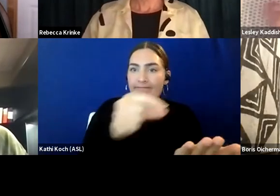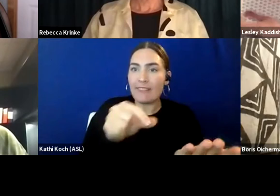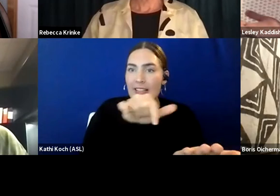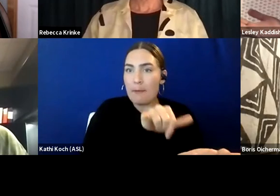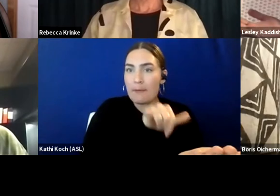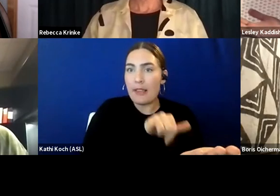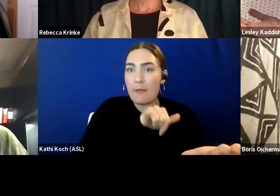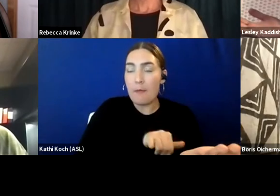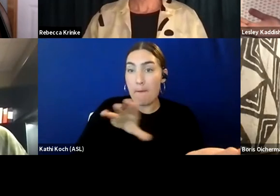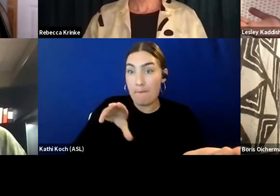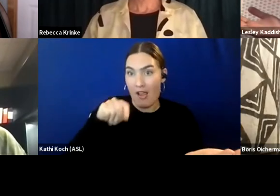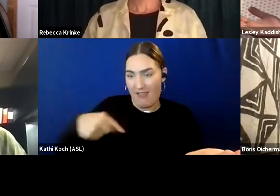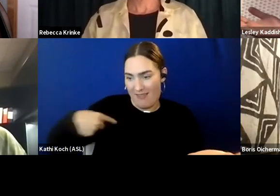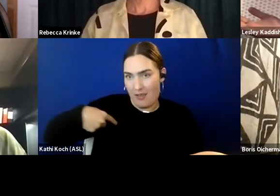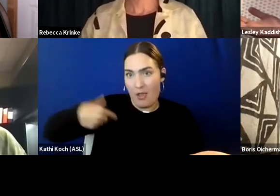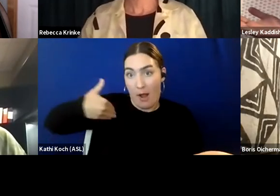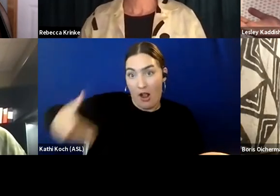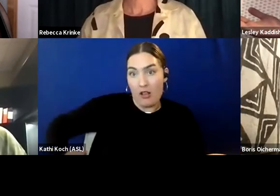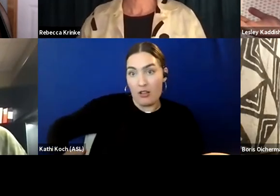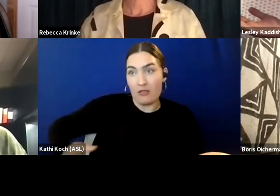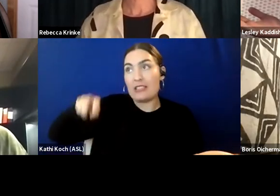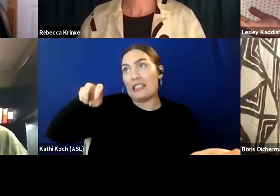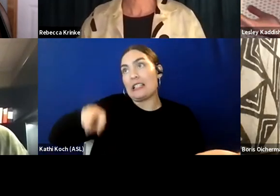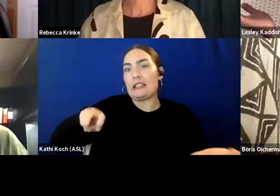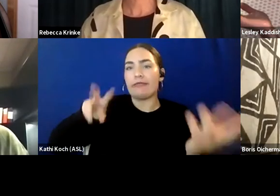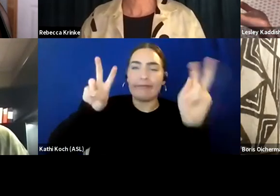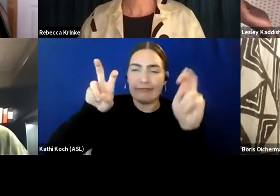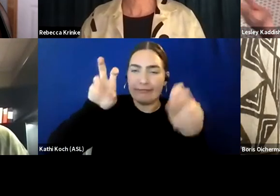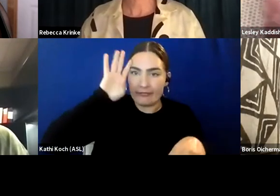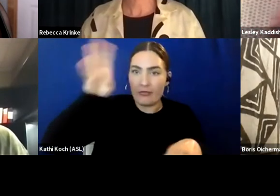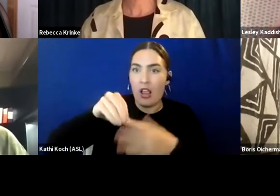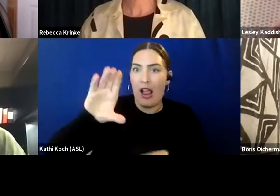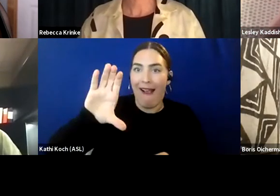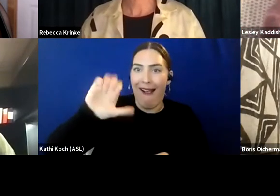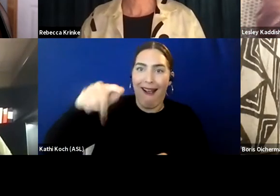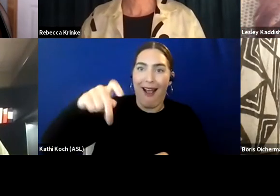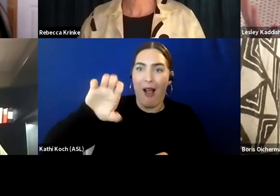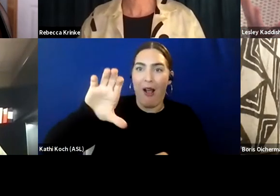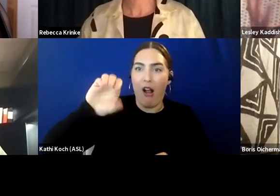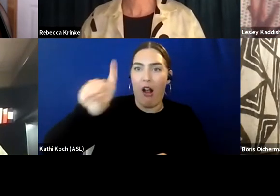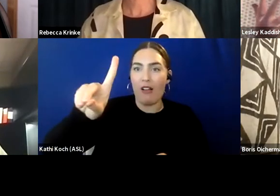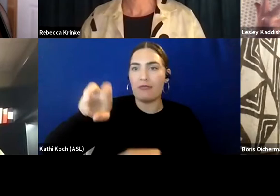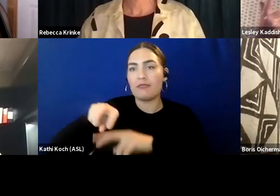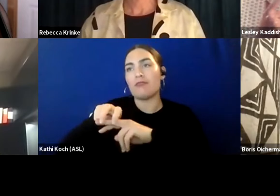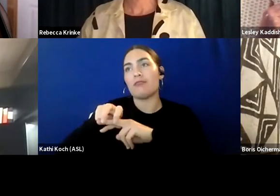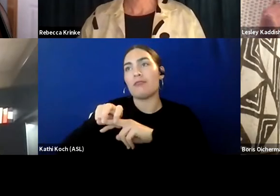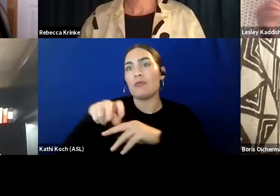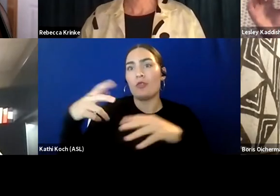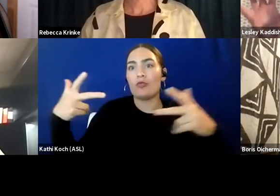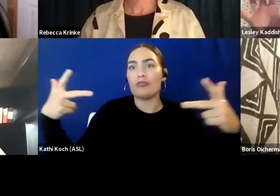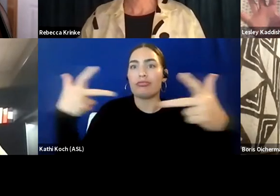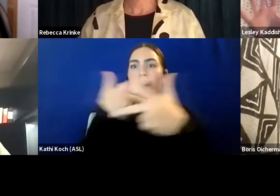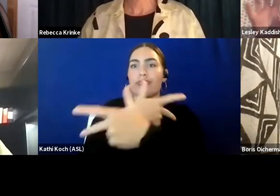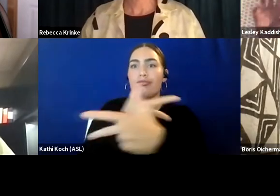that I'm sitting here in Cape Cod with the traffic going by and the fog coming in and the